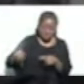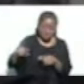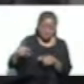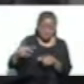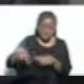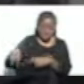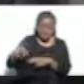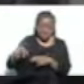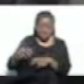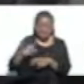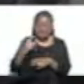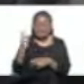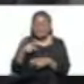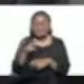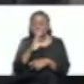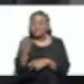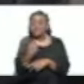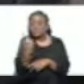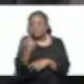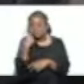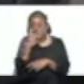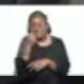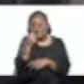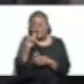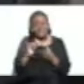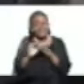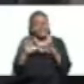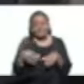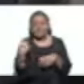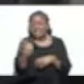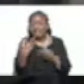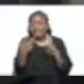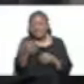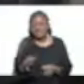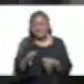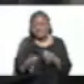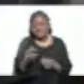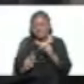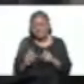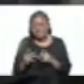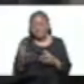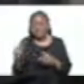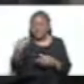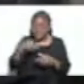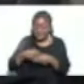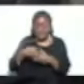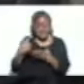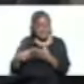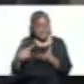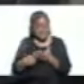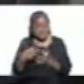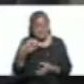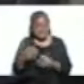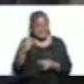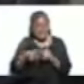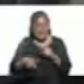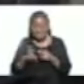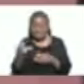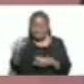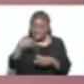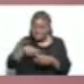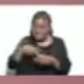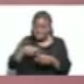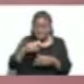the general public is very much a part of the discussion. And they cannot be a part of the discussion if they don't understand the subject that they're talking